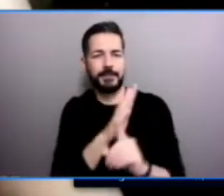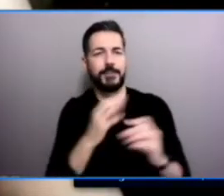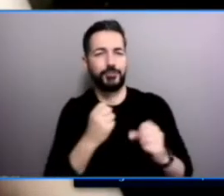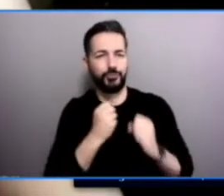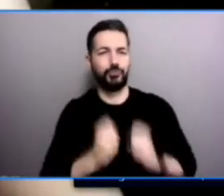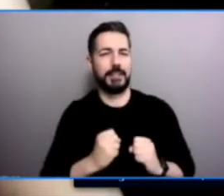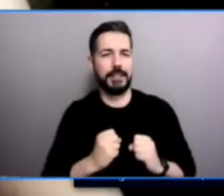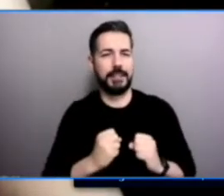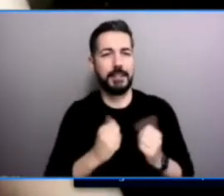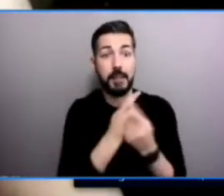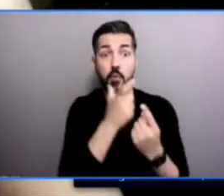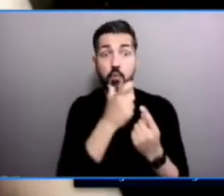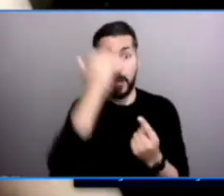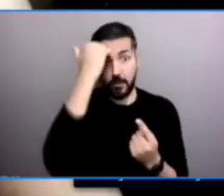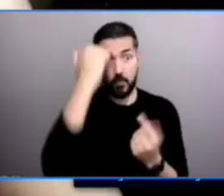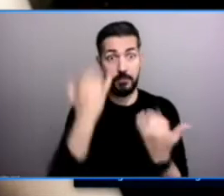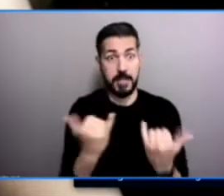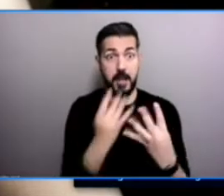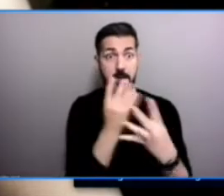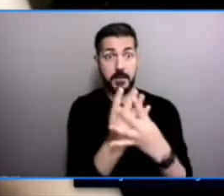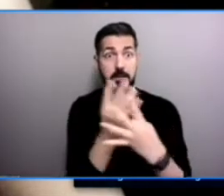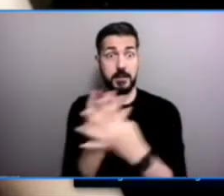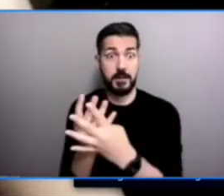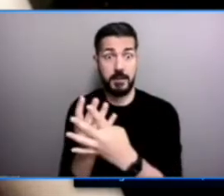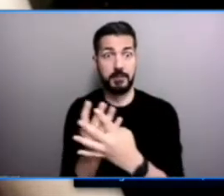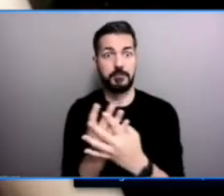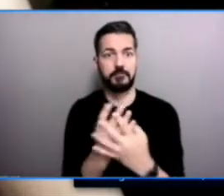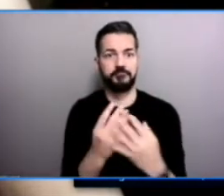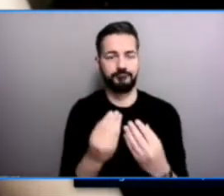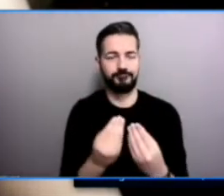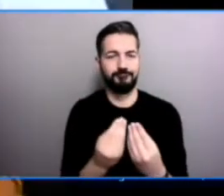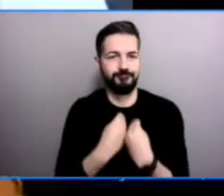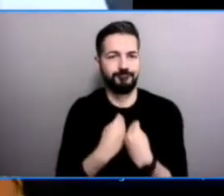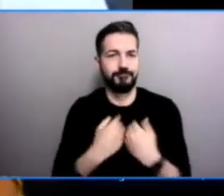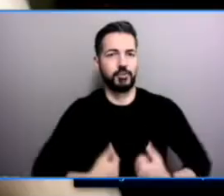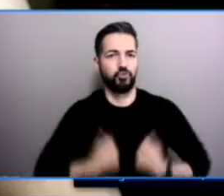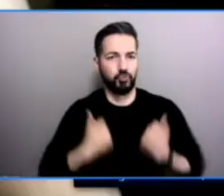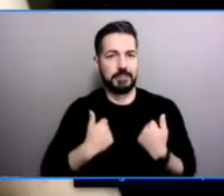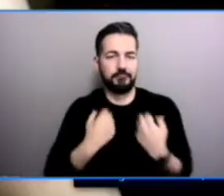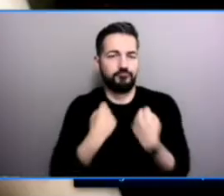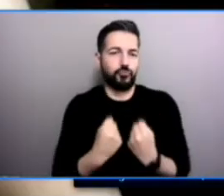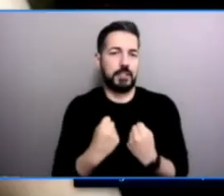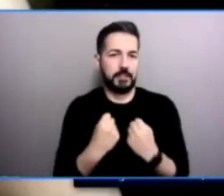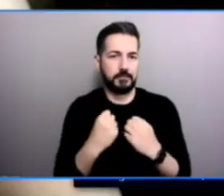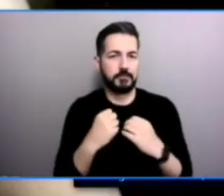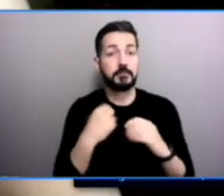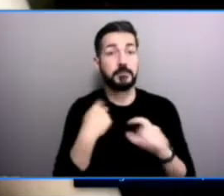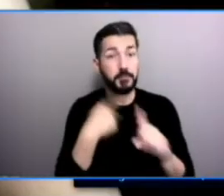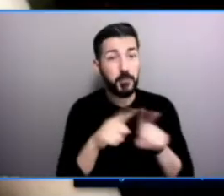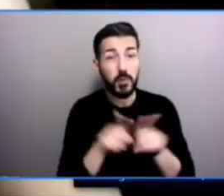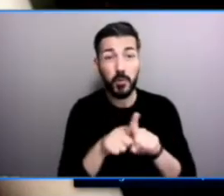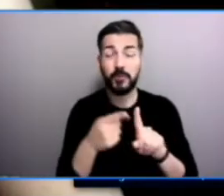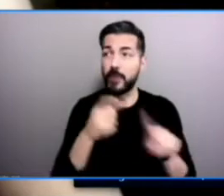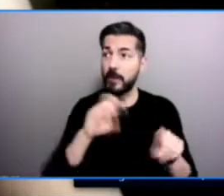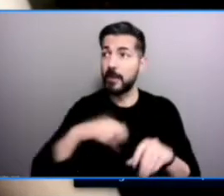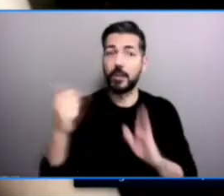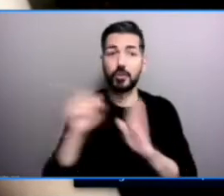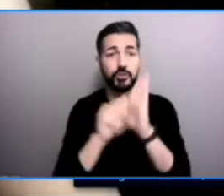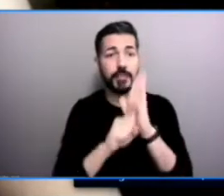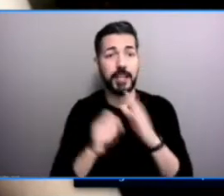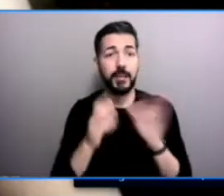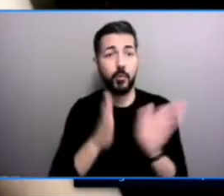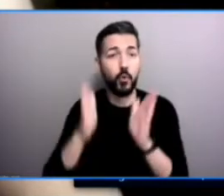got this amendment through our legislature, Senator Justin Wayne, ended up representing the family of James Scurlock. So